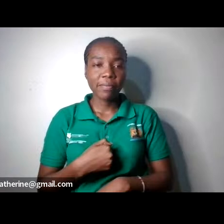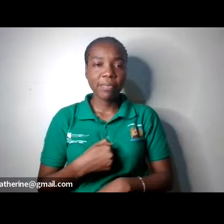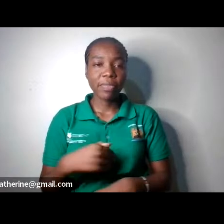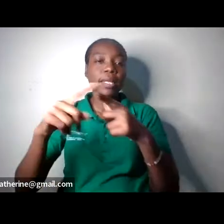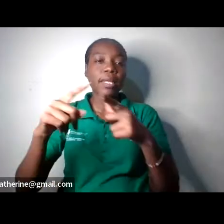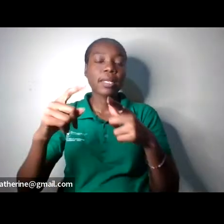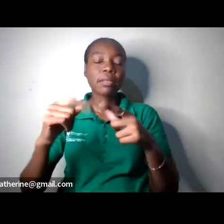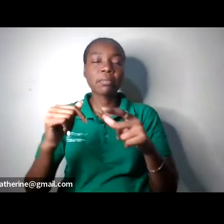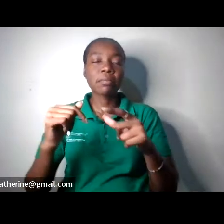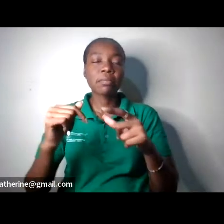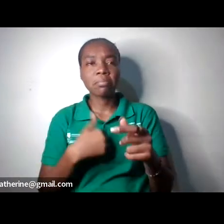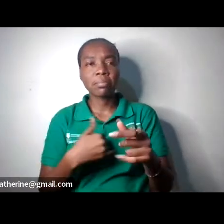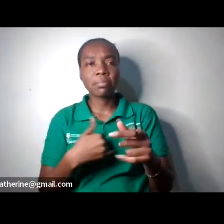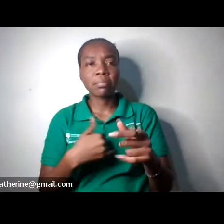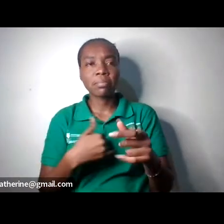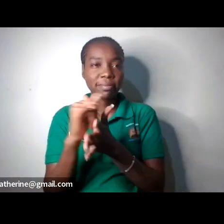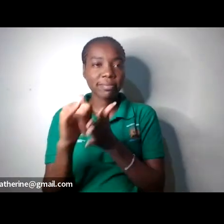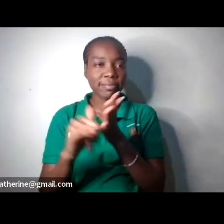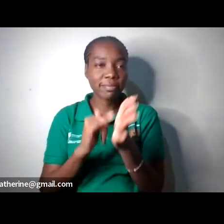on YouTube.